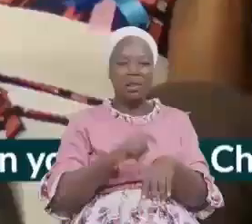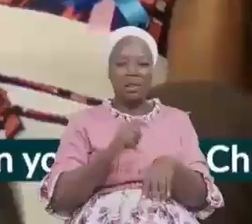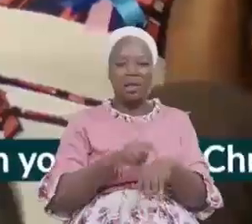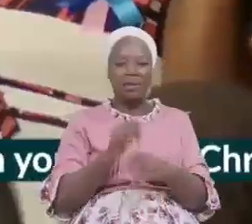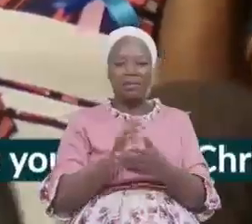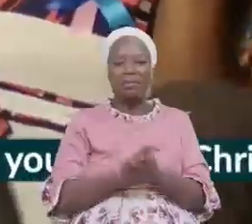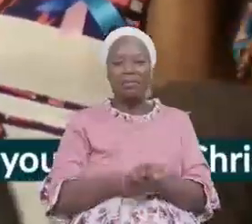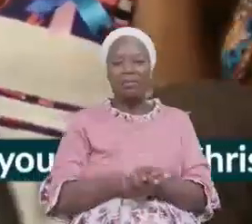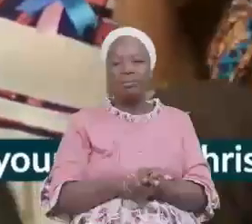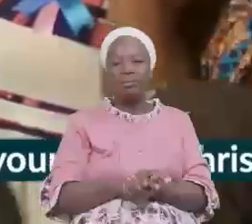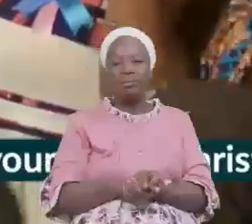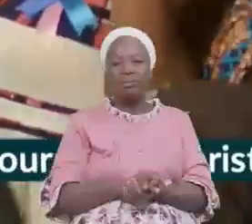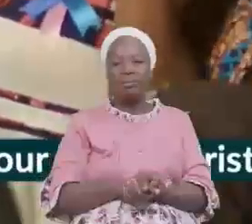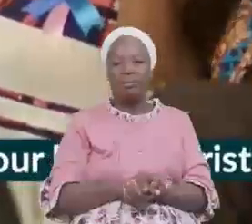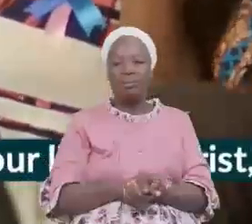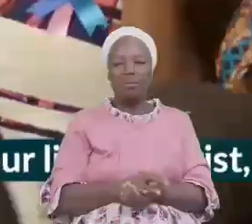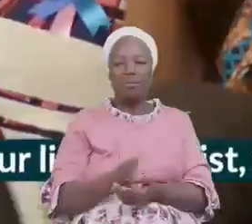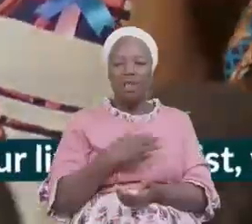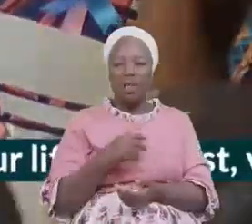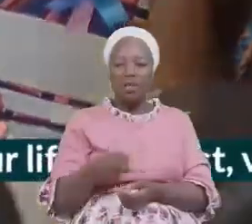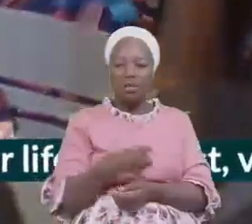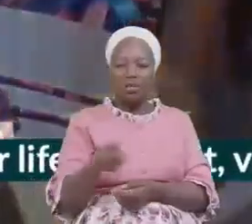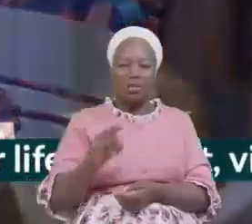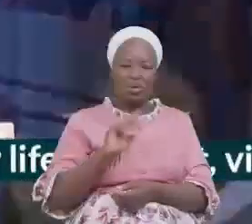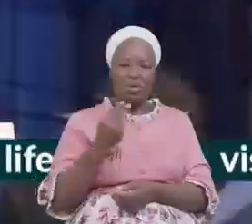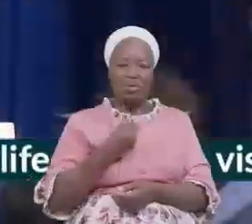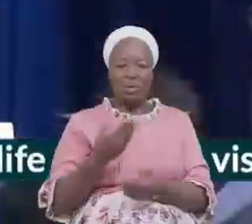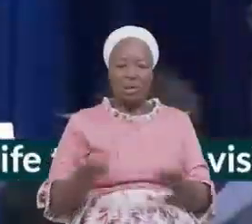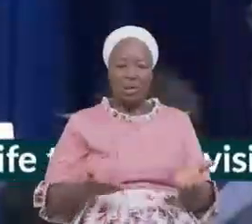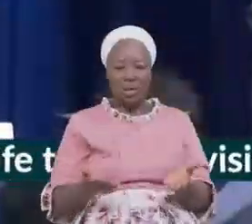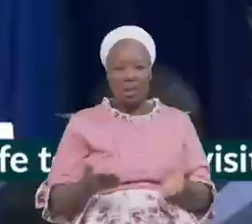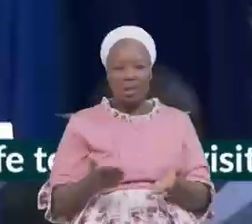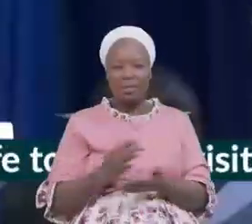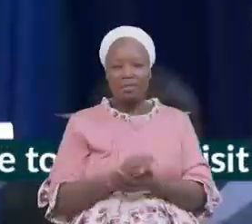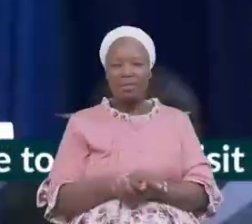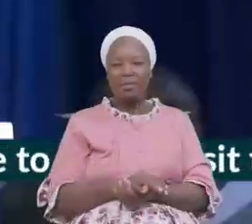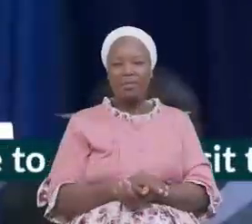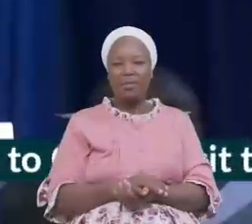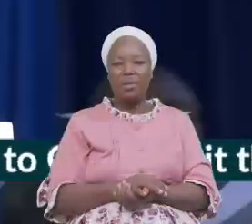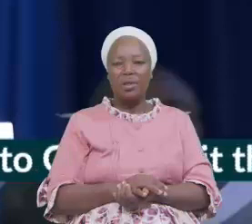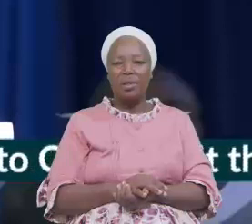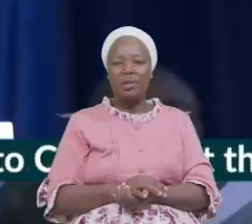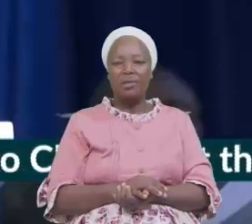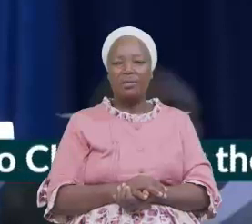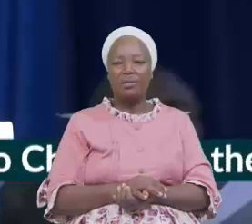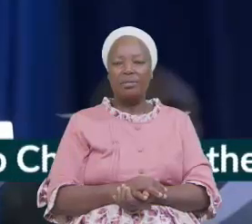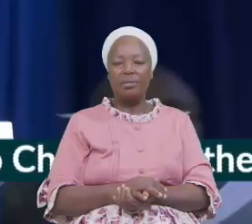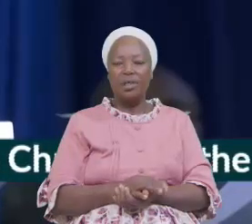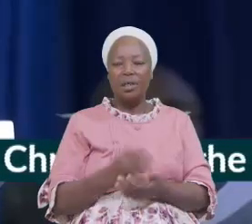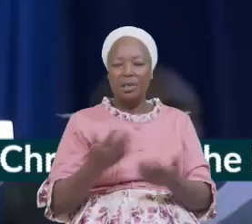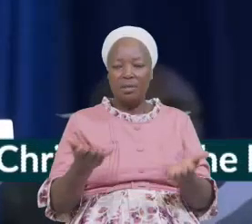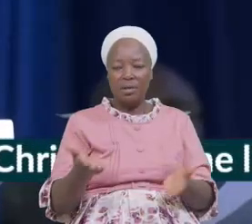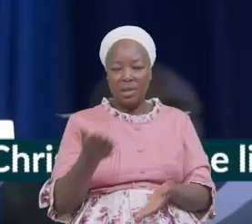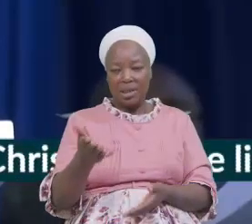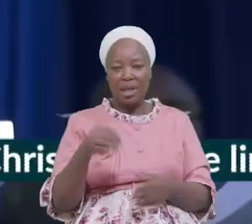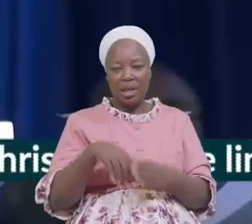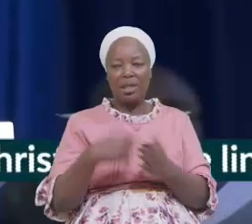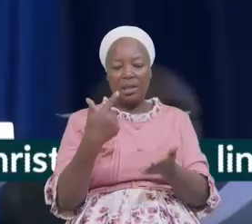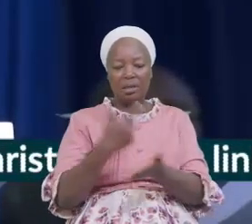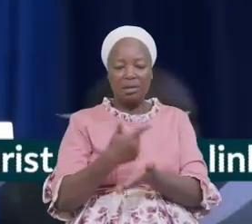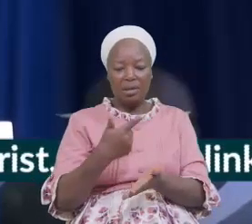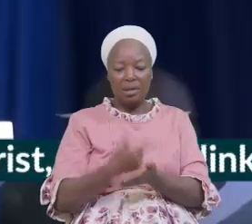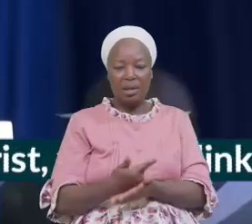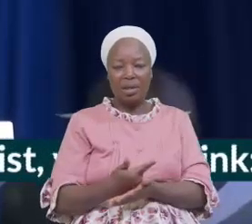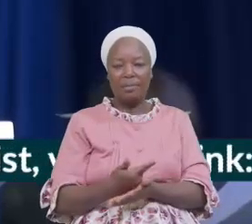And those of us at the Alpha location, this is the number for GCK Secretariat